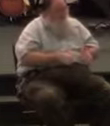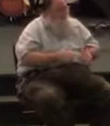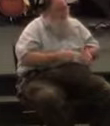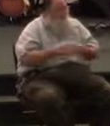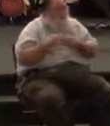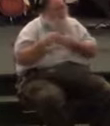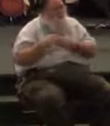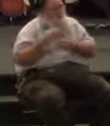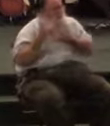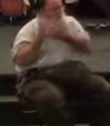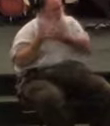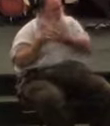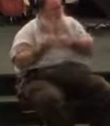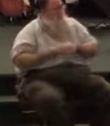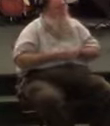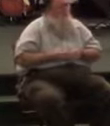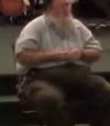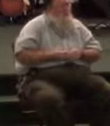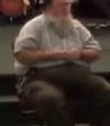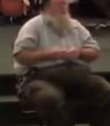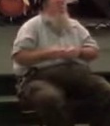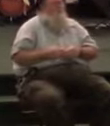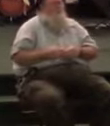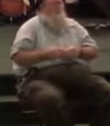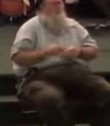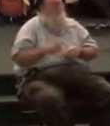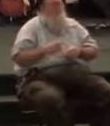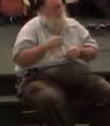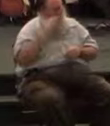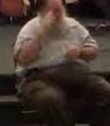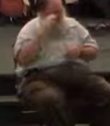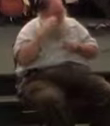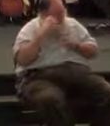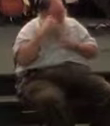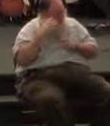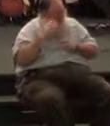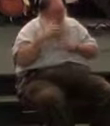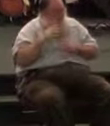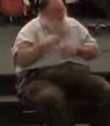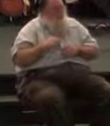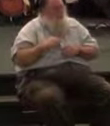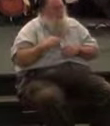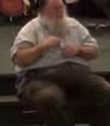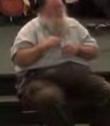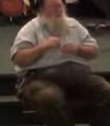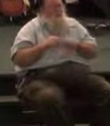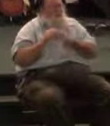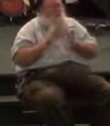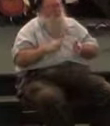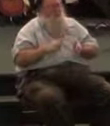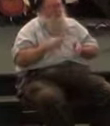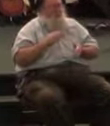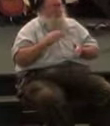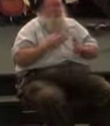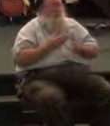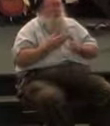more powerful and baffled the Jews living in Damascus by proving that Jesus is the